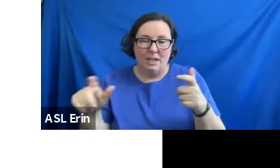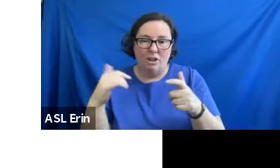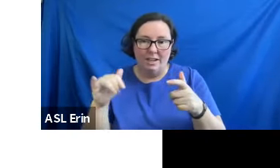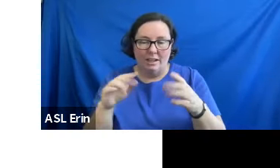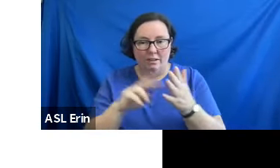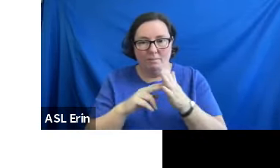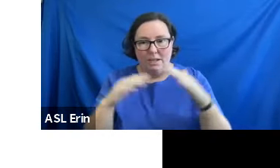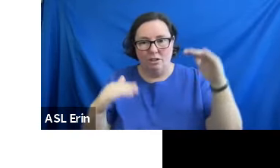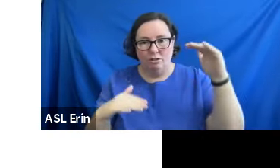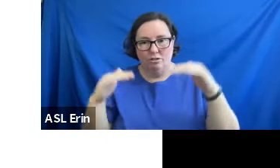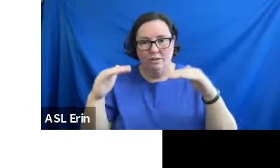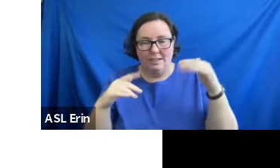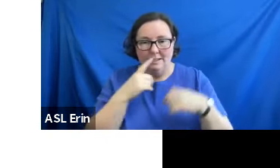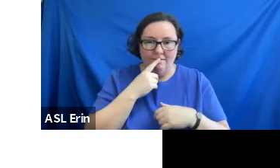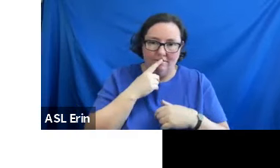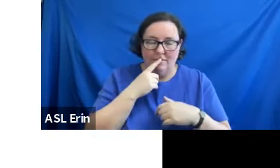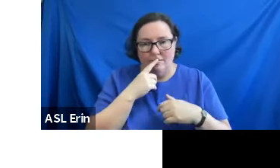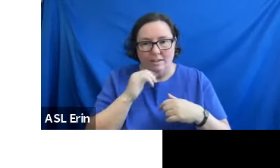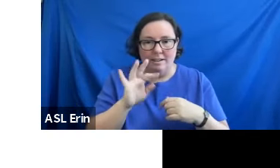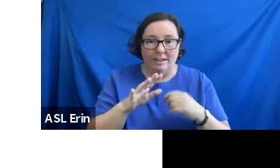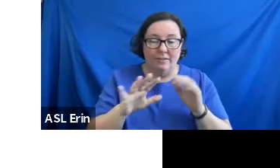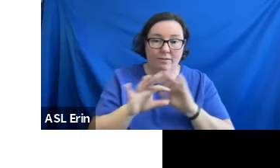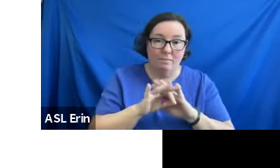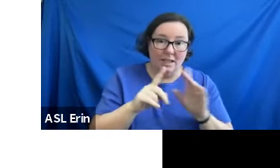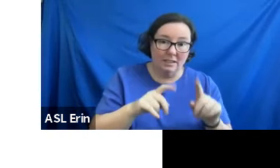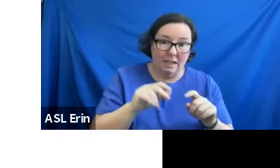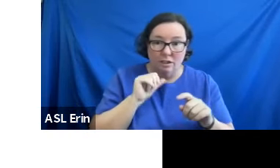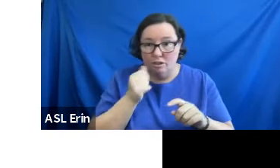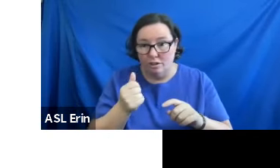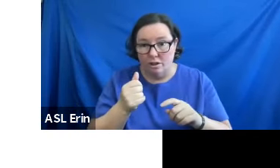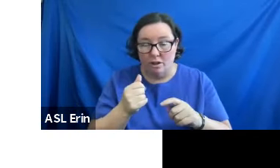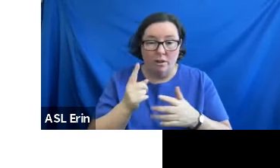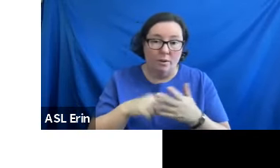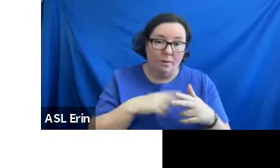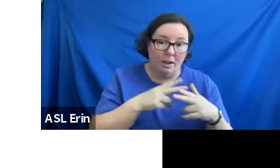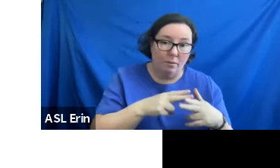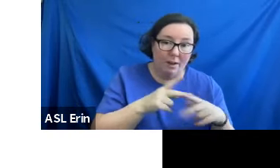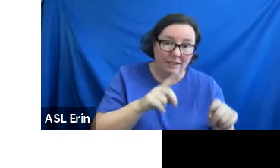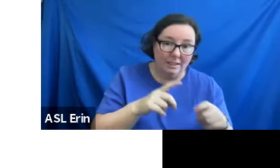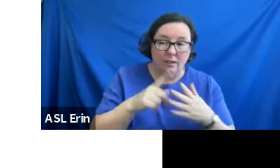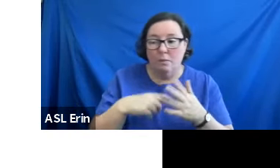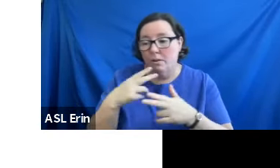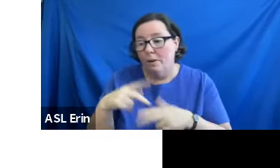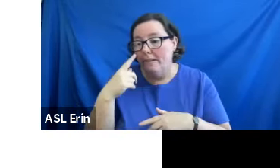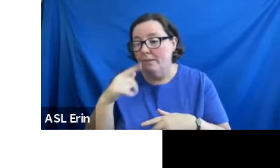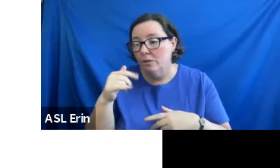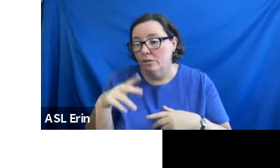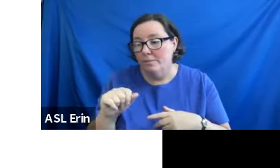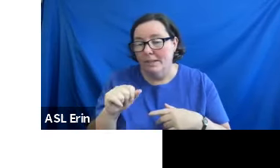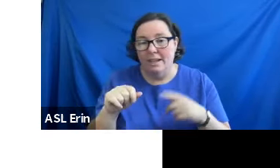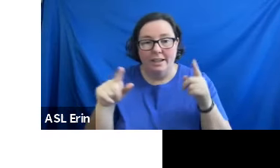trade-offs that you're making when you use a test for what in the field is called